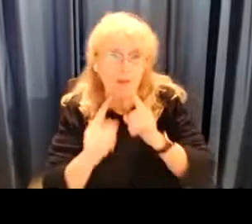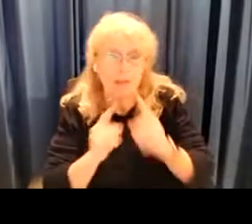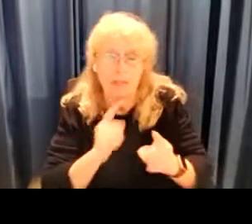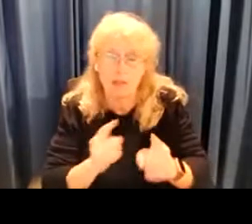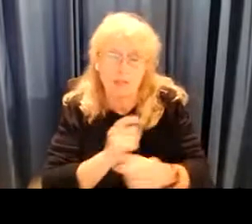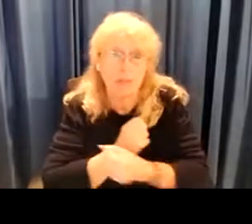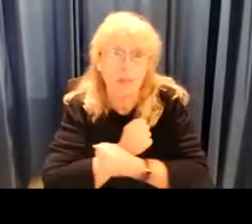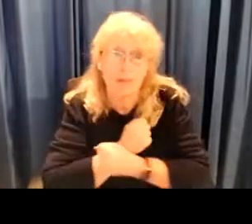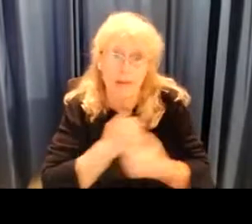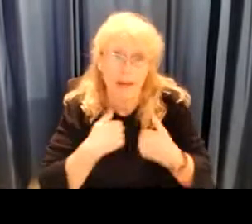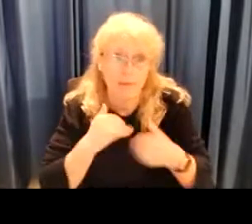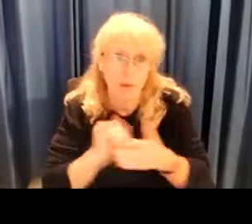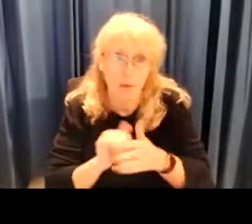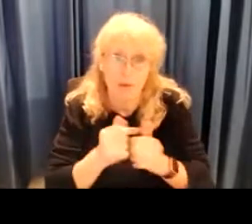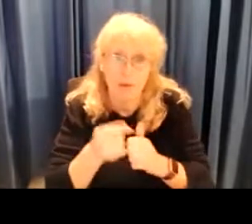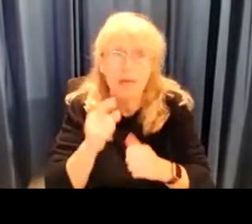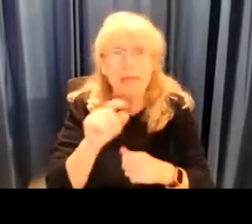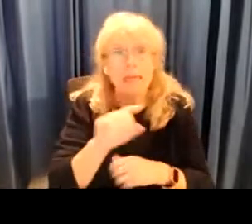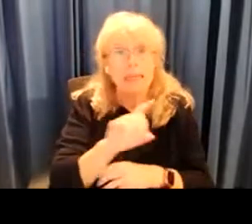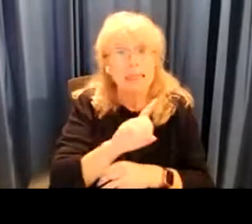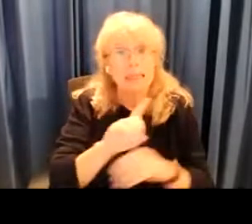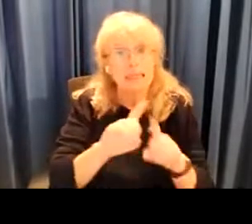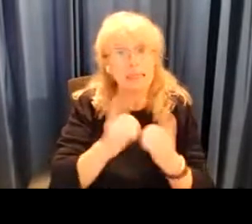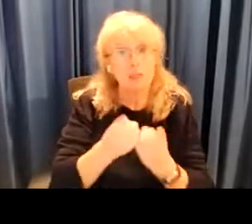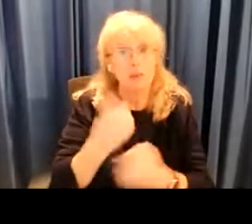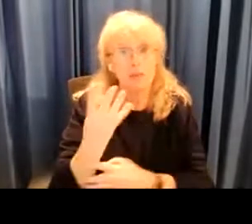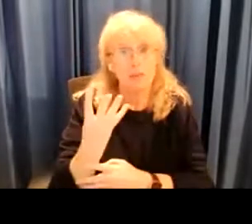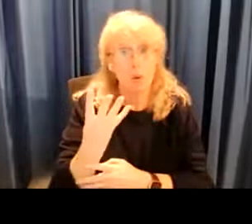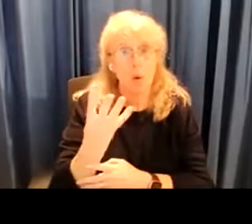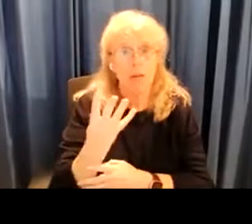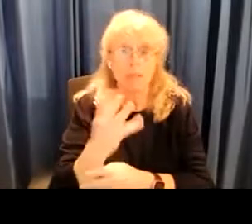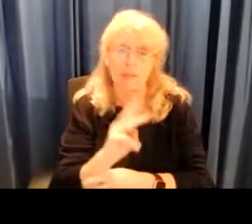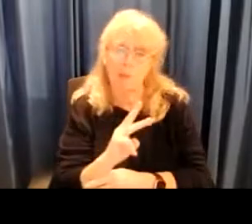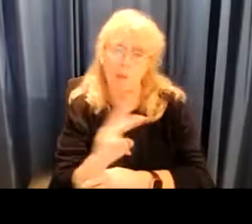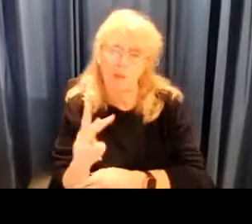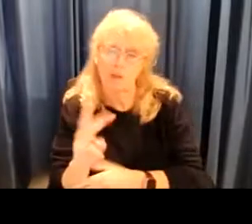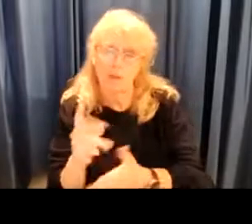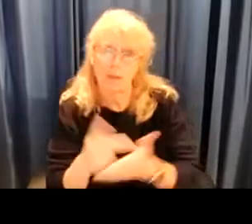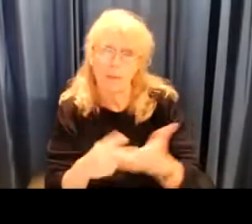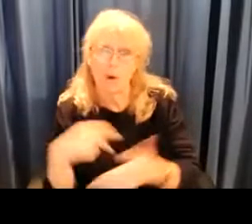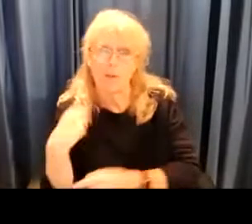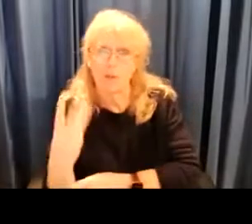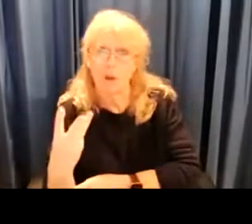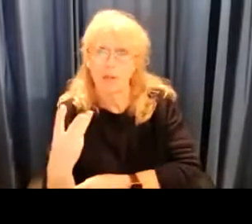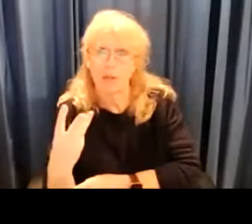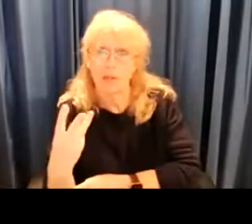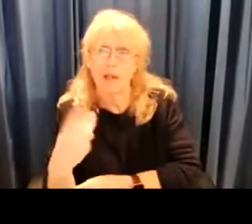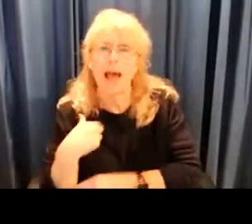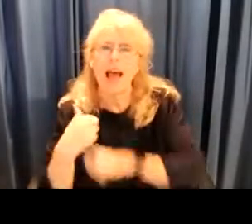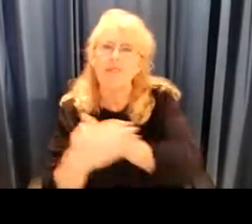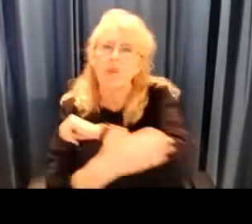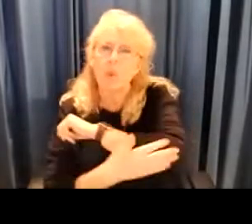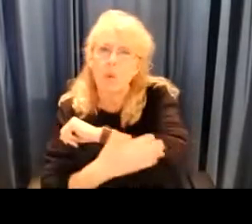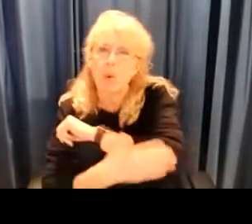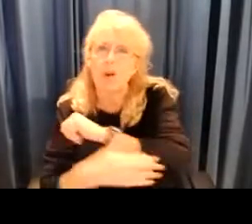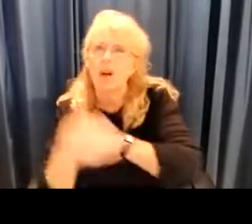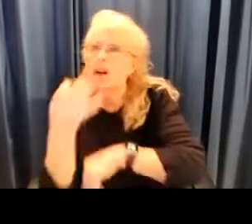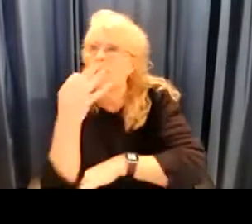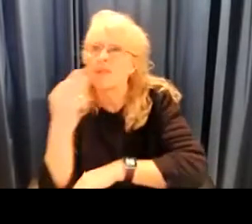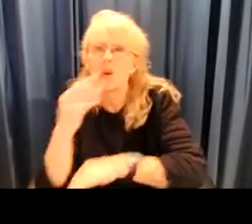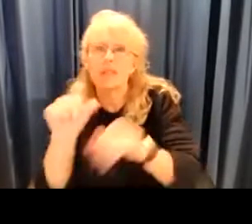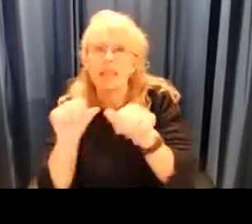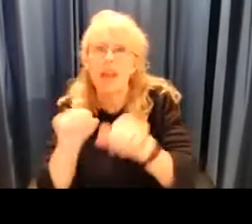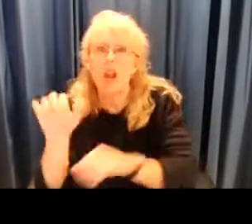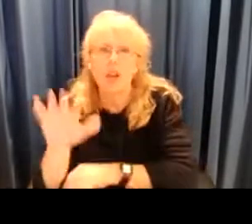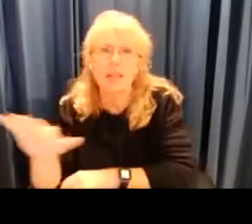4 is the westernmost part of Washington County. I have all of the rural and the forested areas out there. I have the